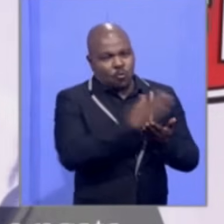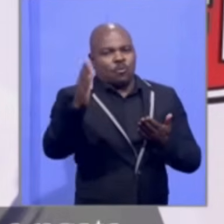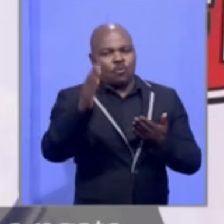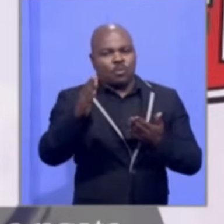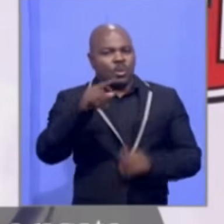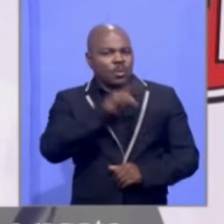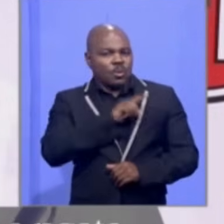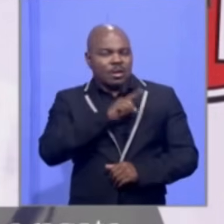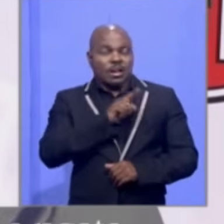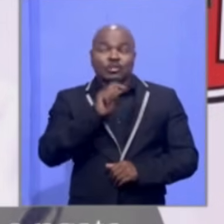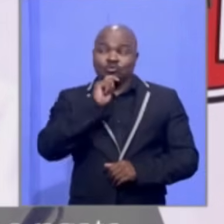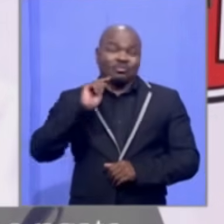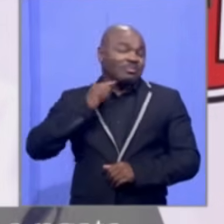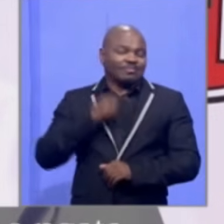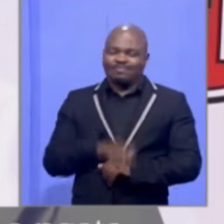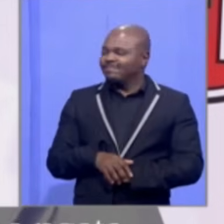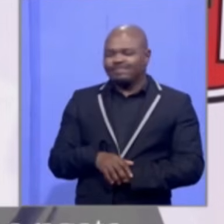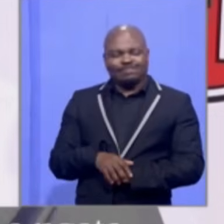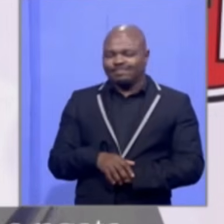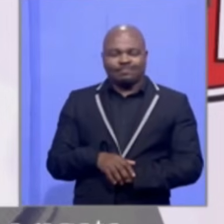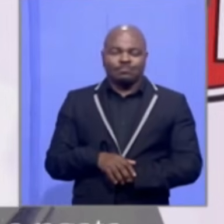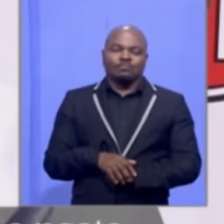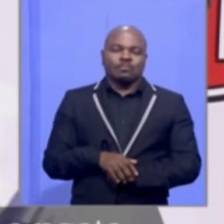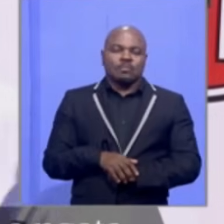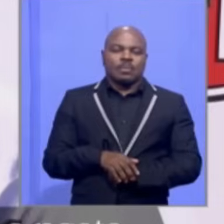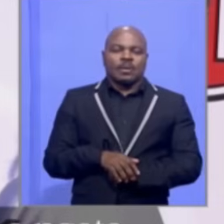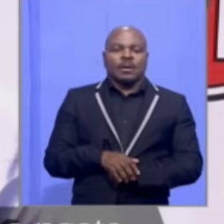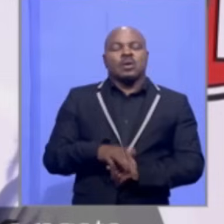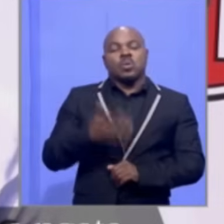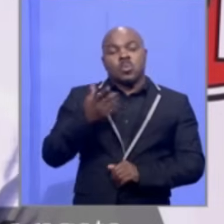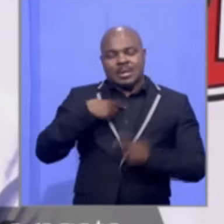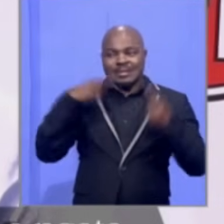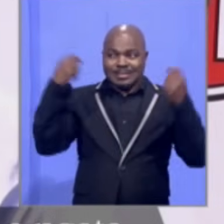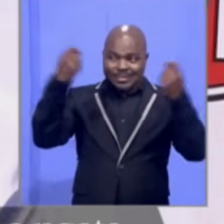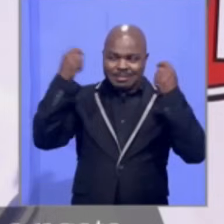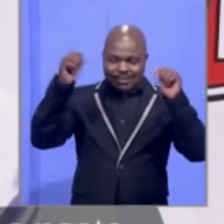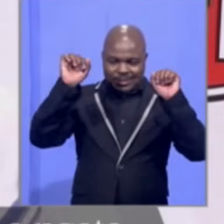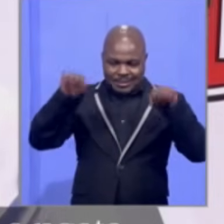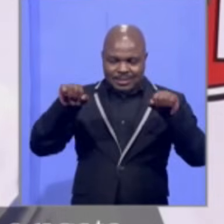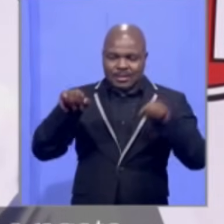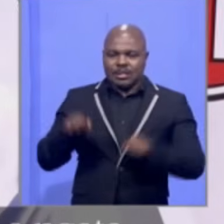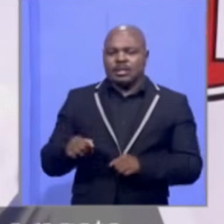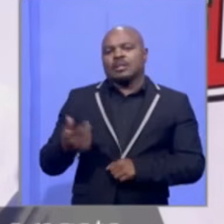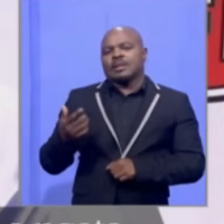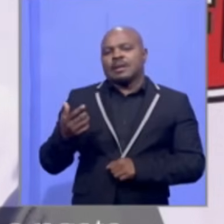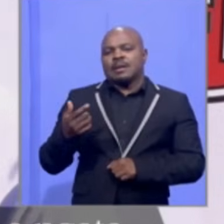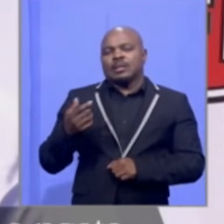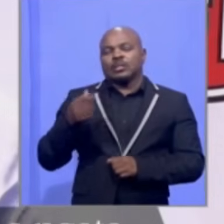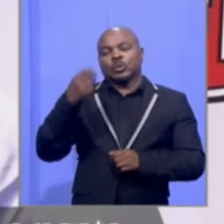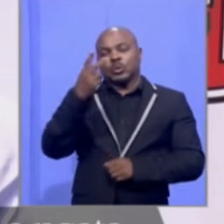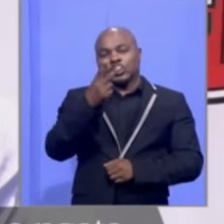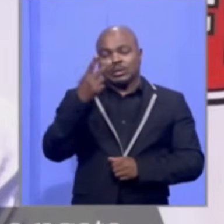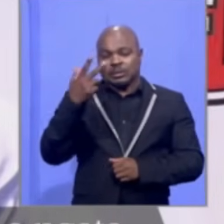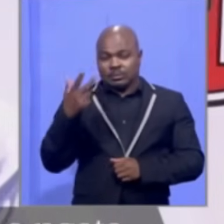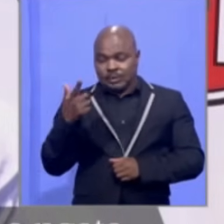we cannot lie. Yes, we celebrate that we got freedom on 27 April